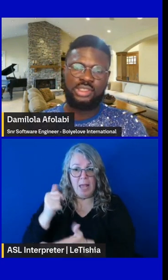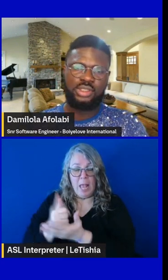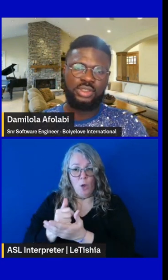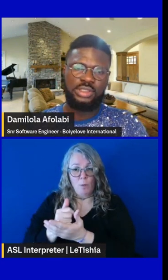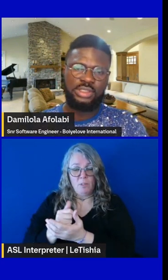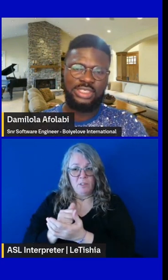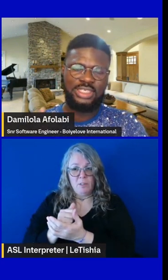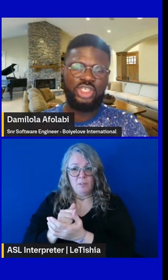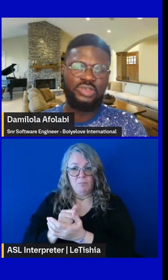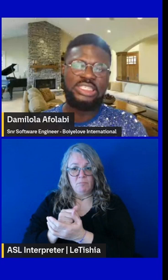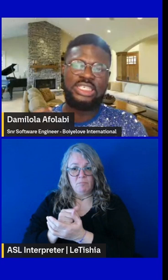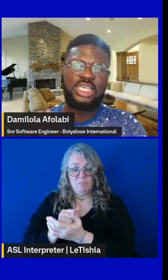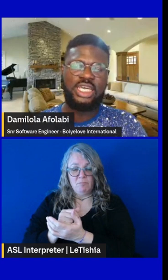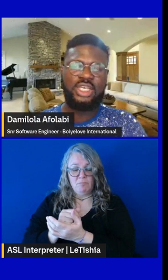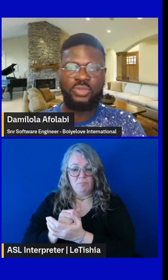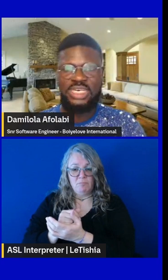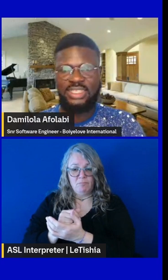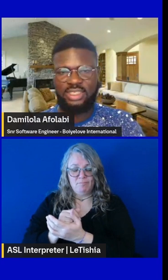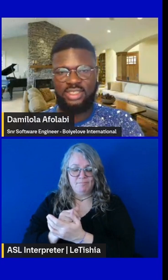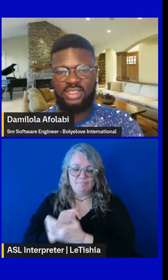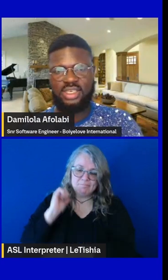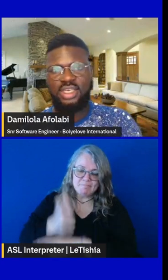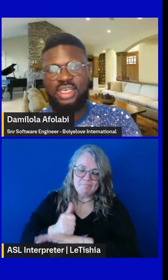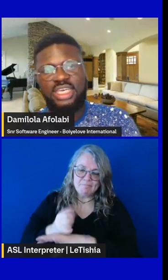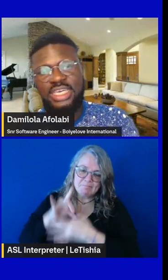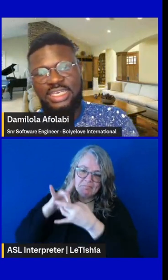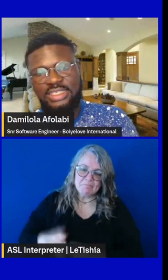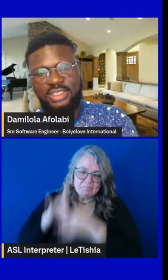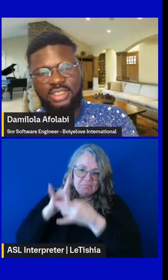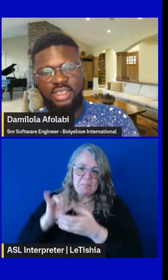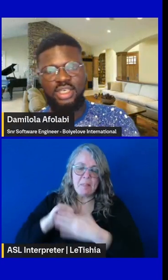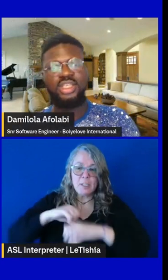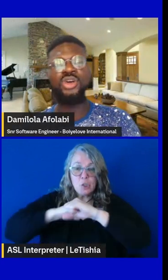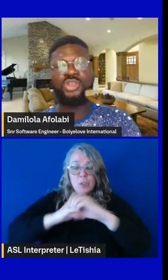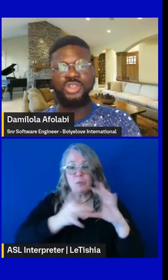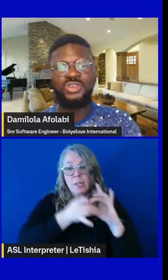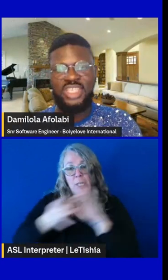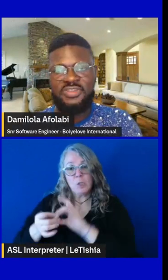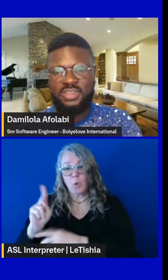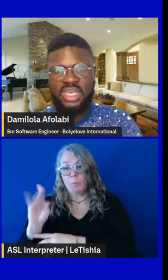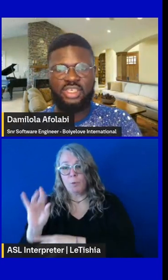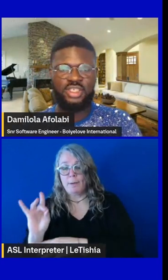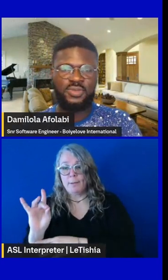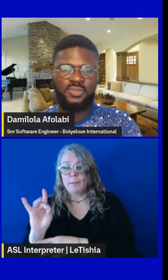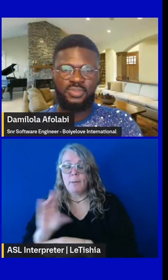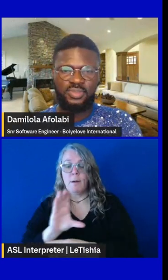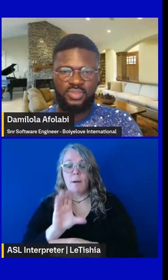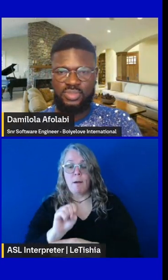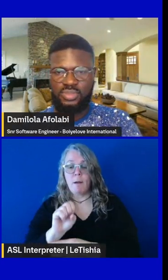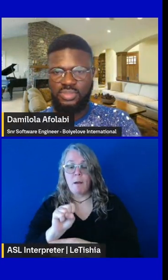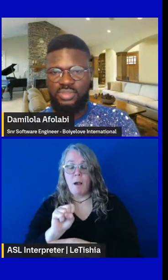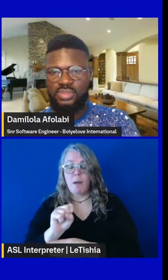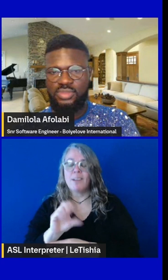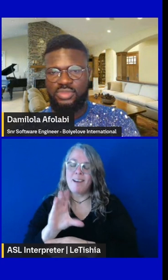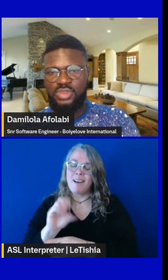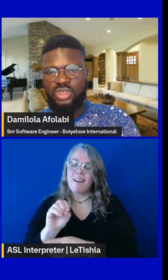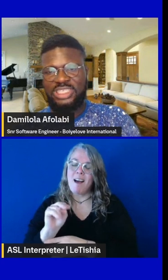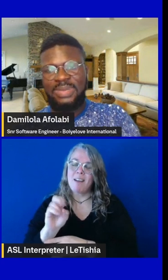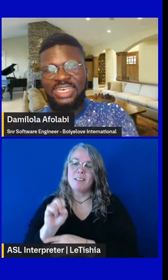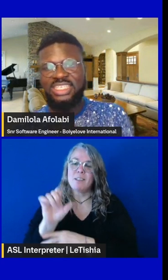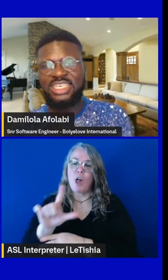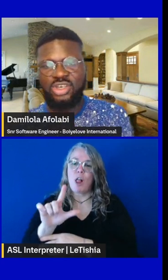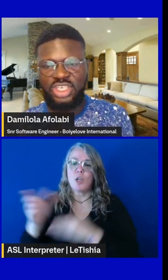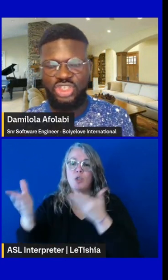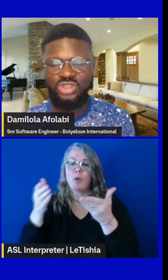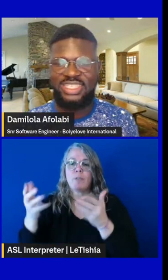ground the security in Kubernetes is the Consul service mesh. But